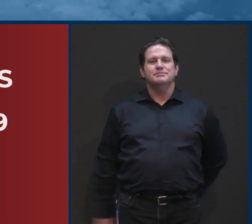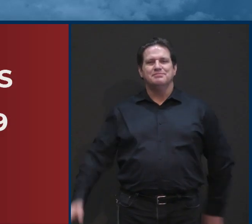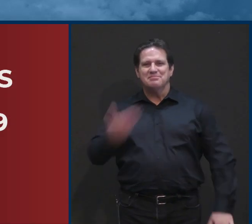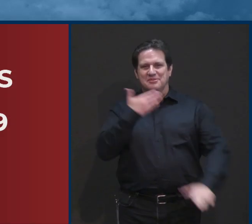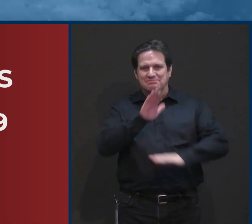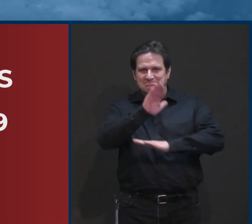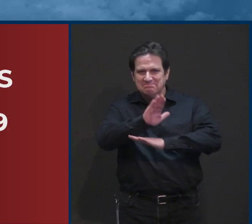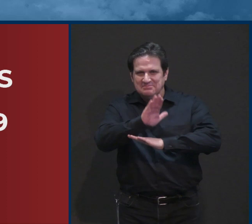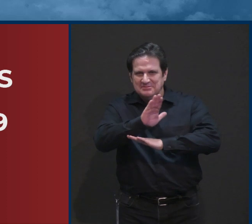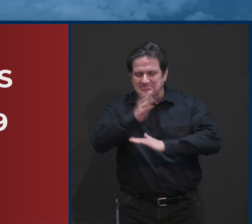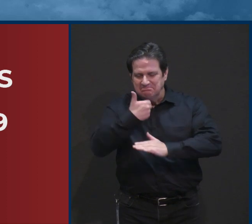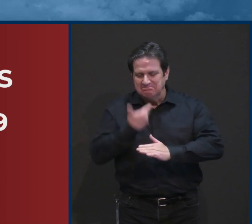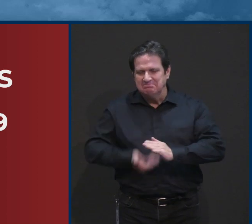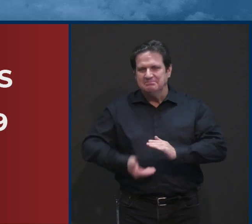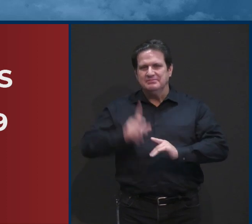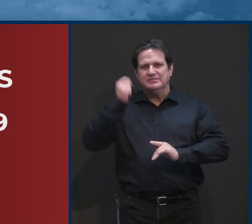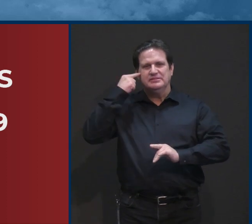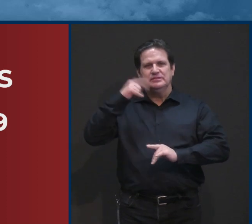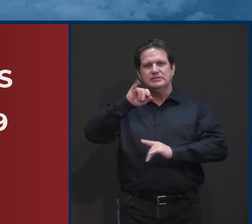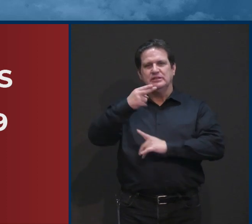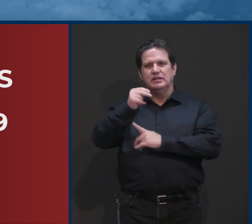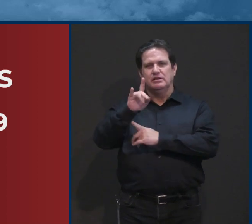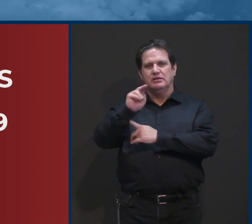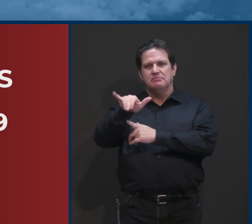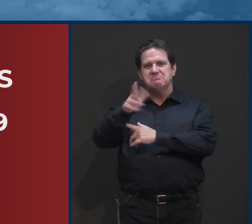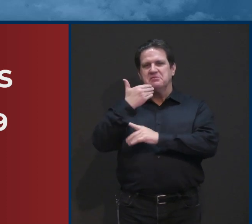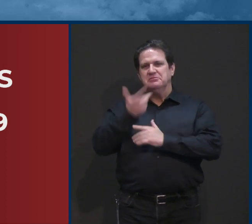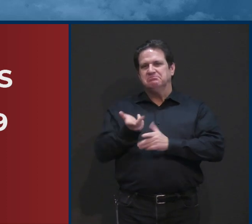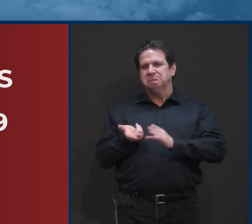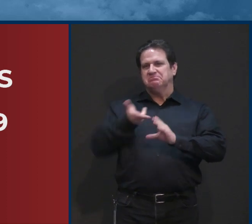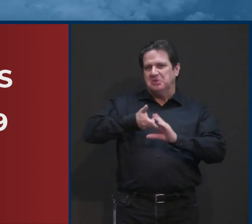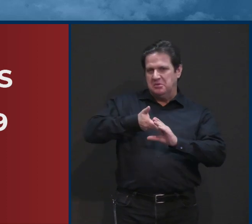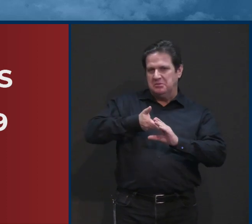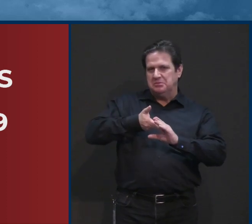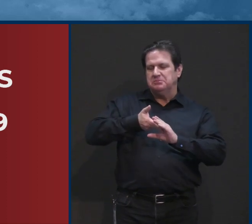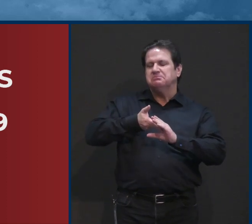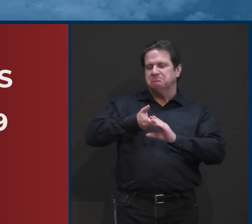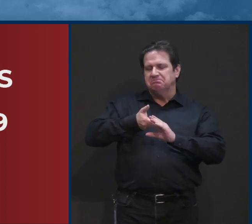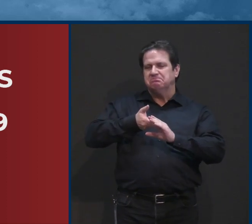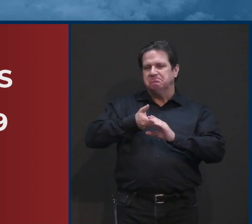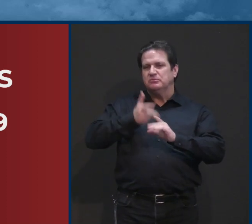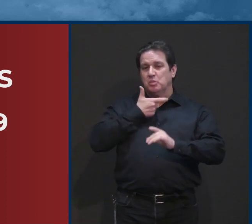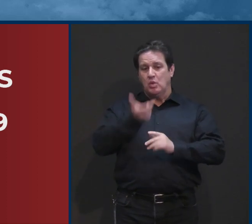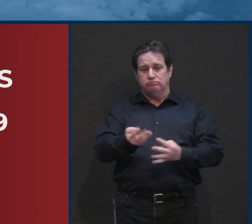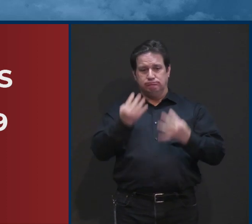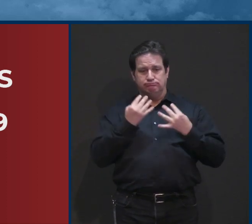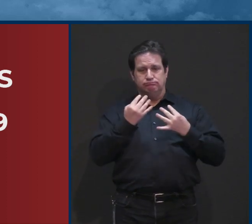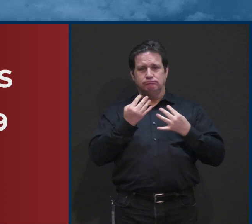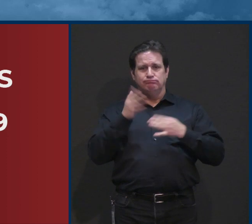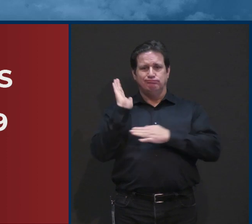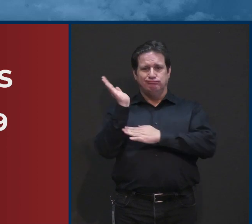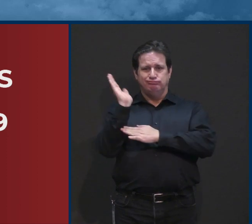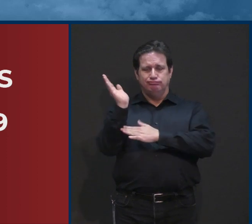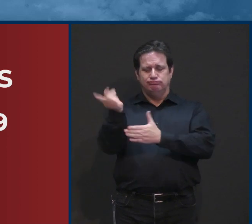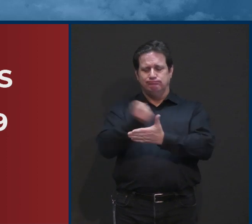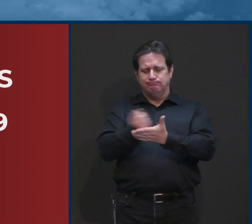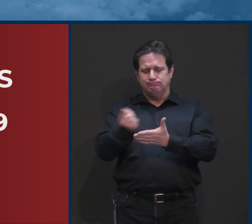Good afternoon, everyone. I'm Governor John Carney. Thank you for joining us for our weekly press conference on Delaware's response